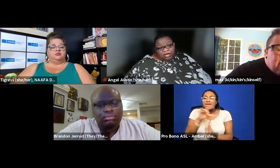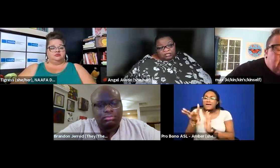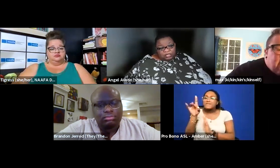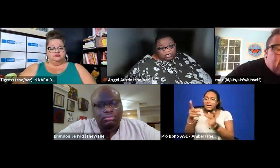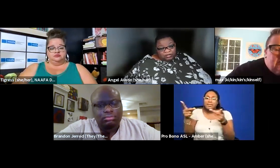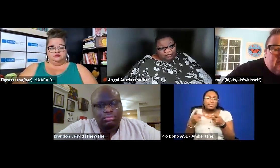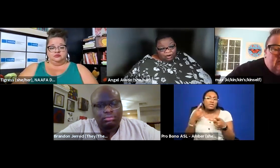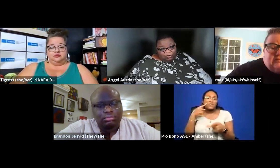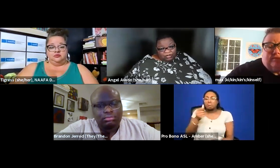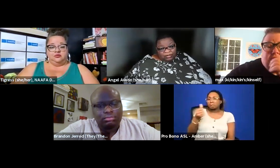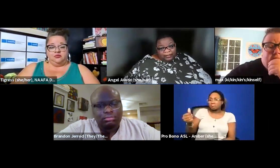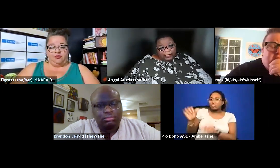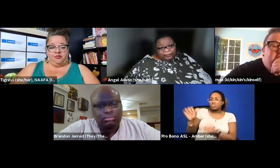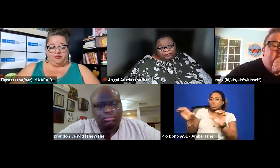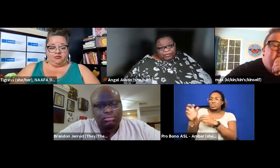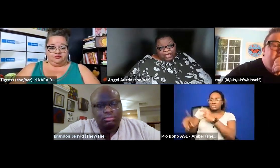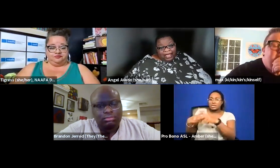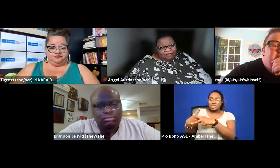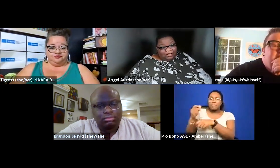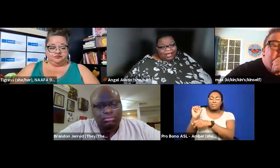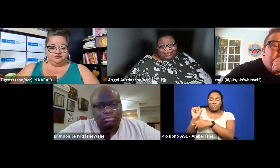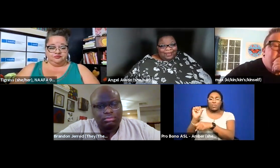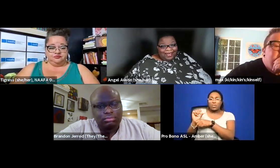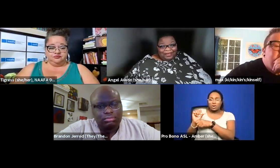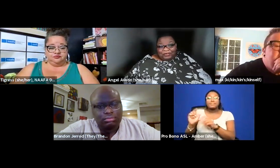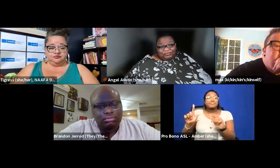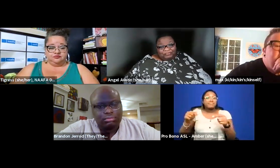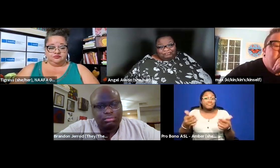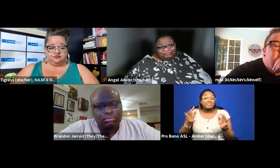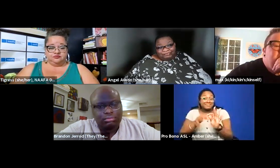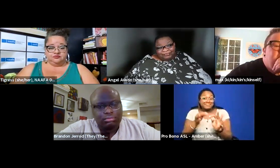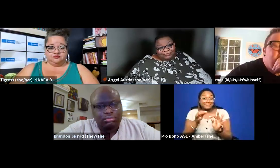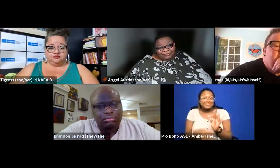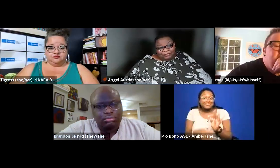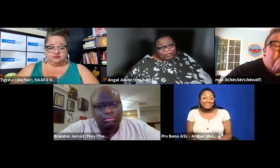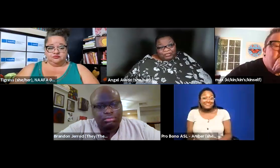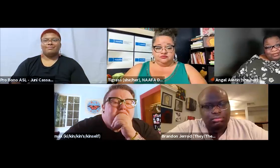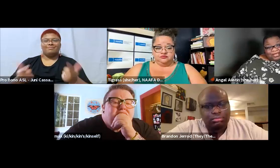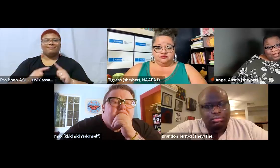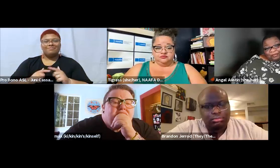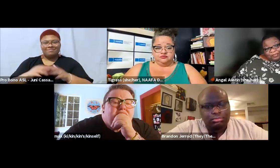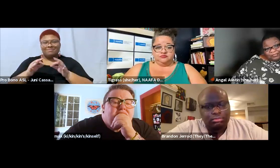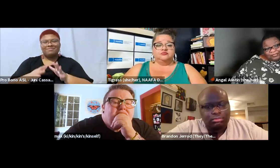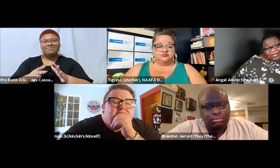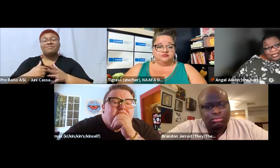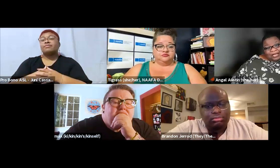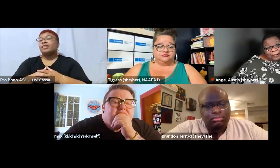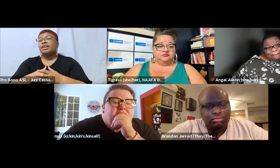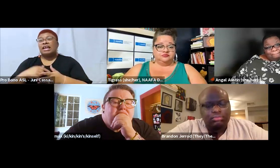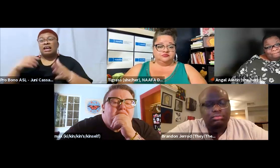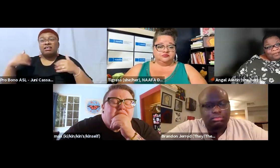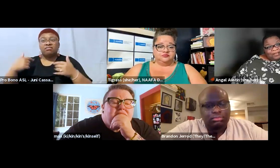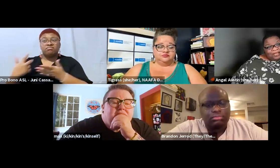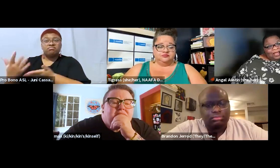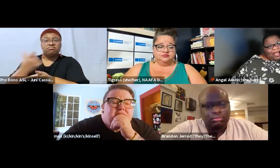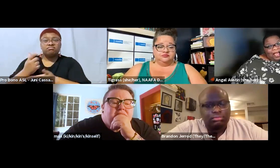uh to to do that work um i haven't got a lot of people to to help um